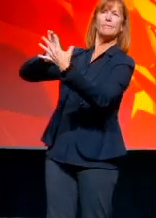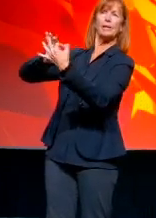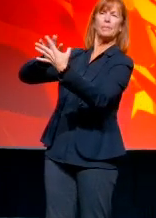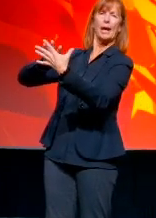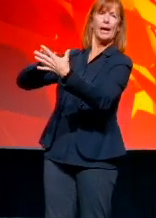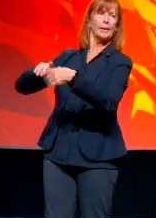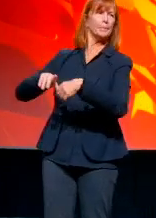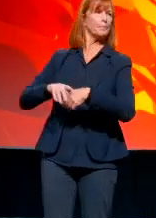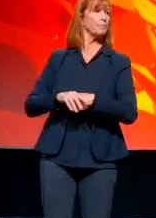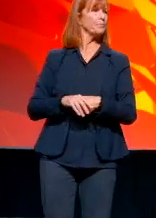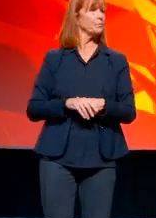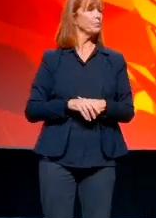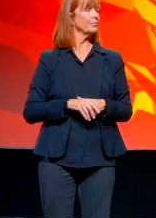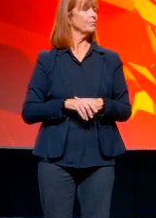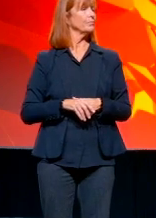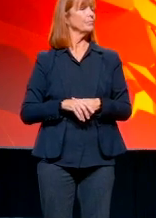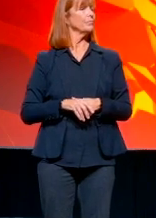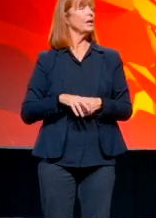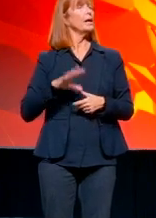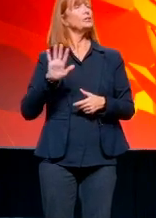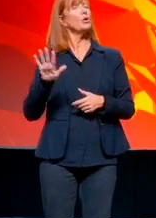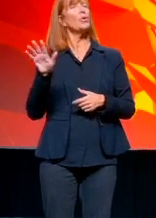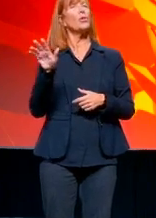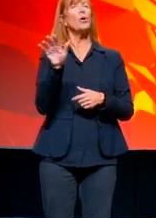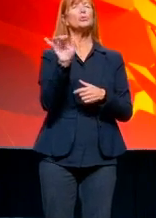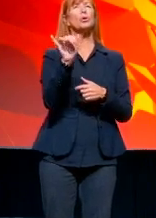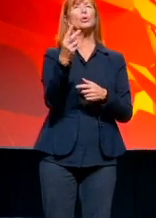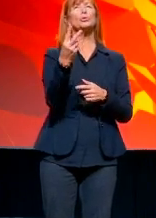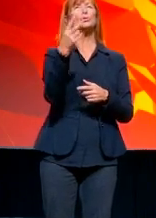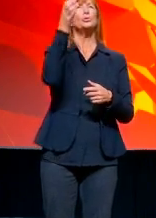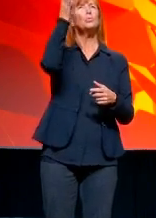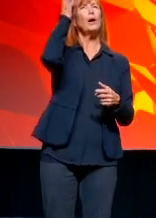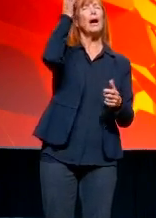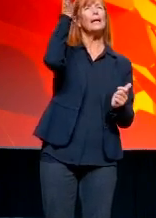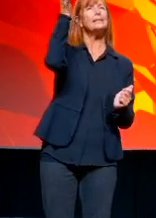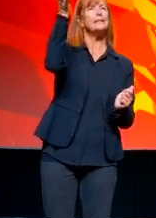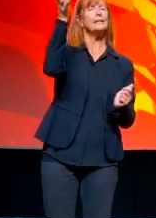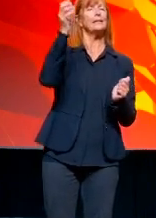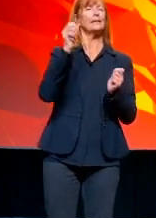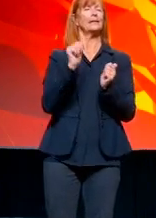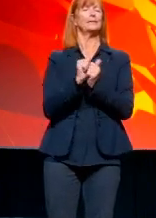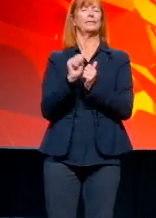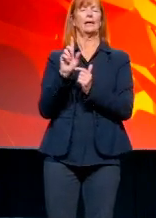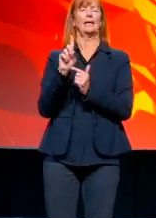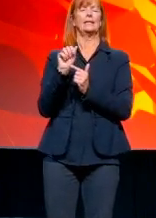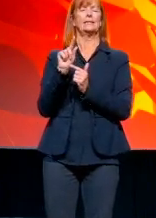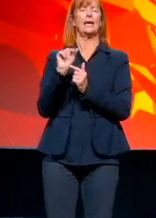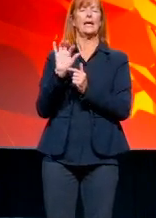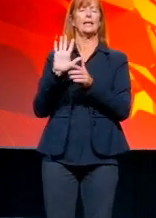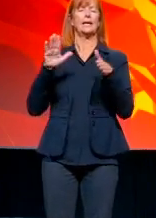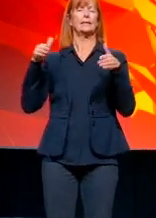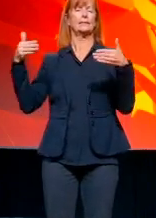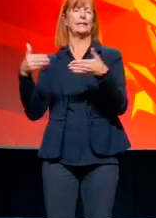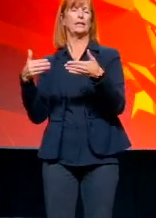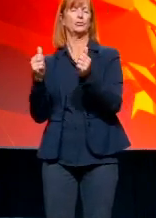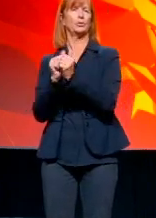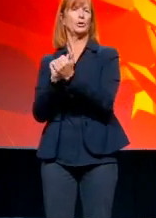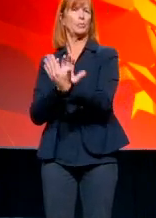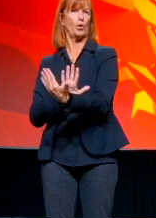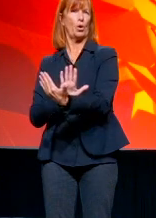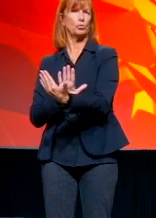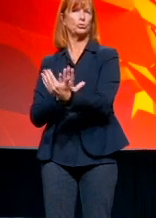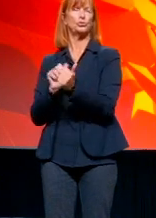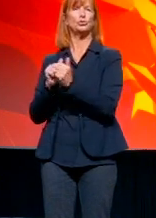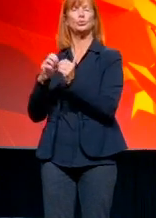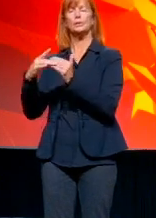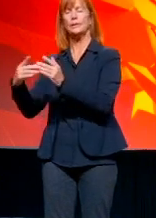of shows the two key ideas in our data-centric approach to build the robot autonomy